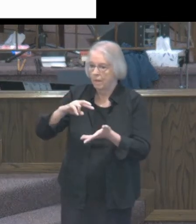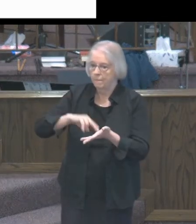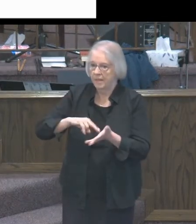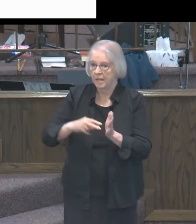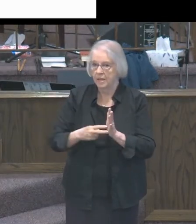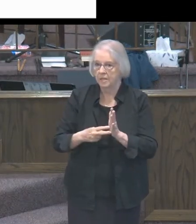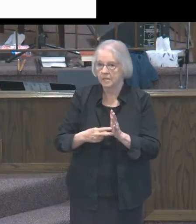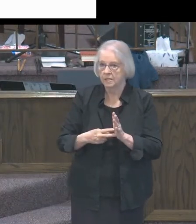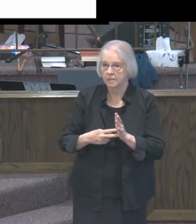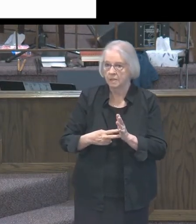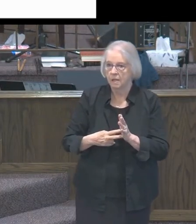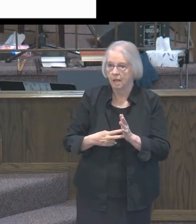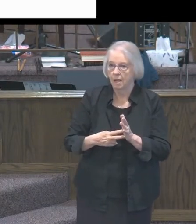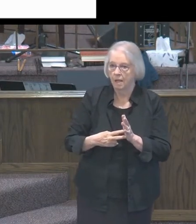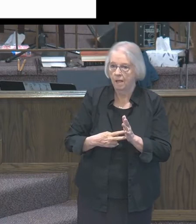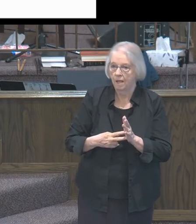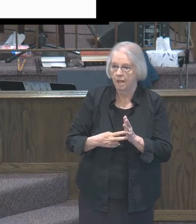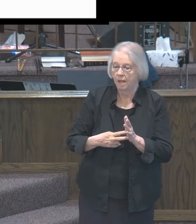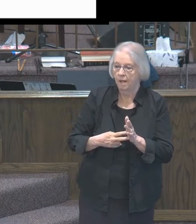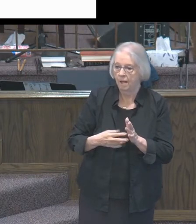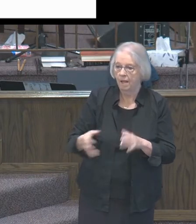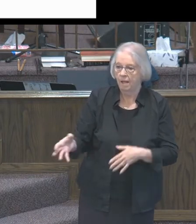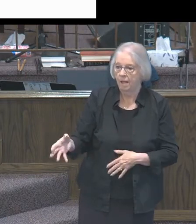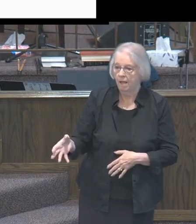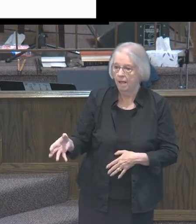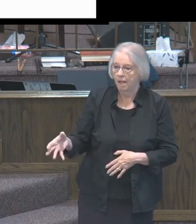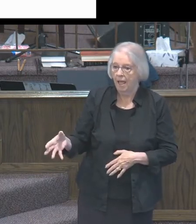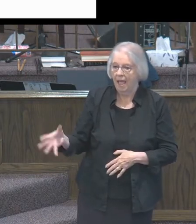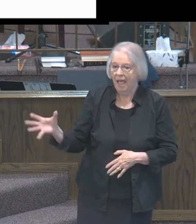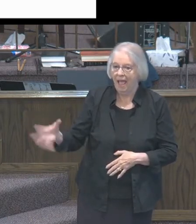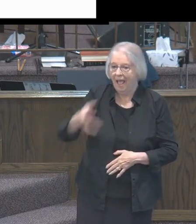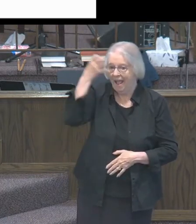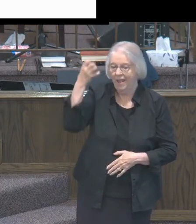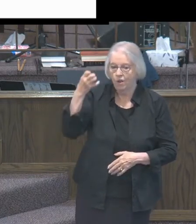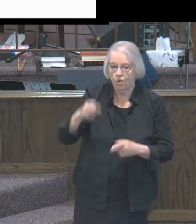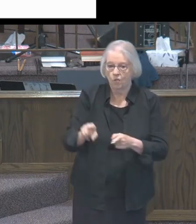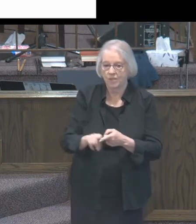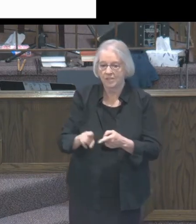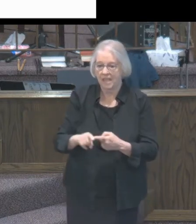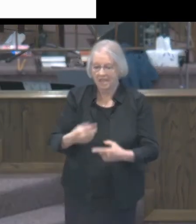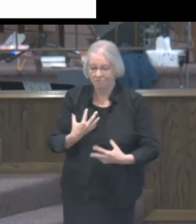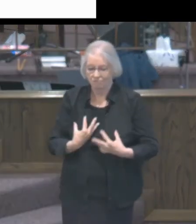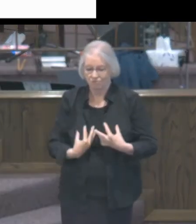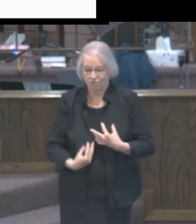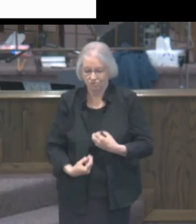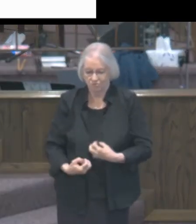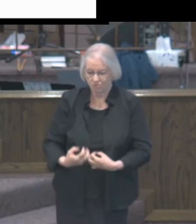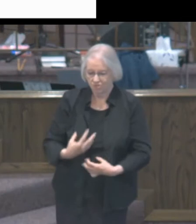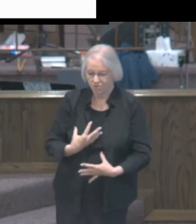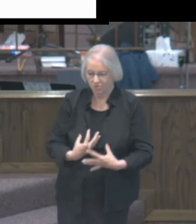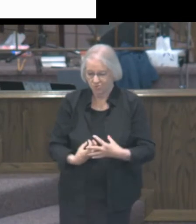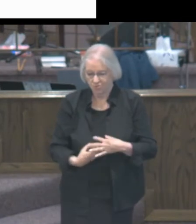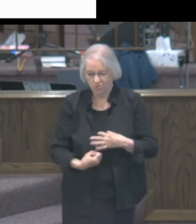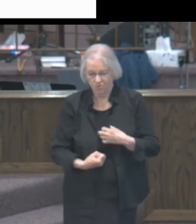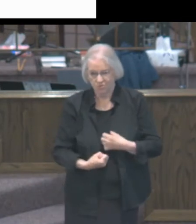is angry that you let simmer. It is really, you have no reason to be angry, but you